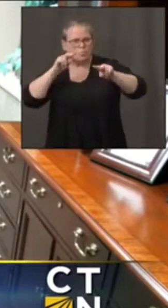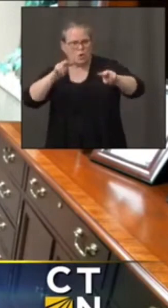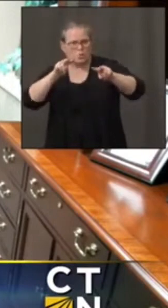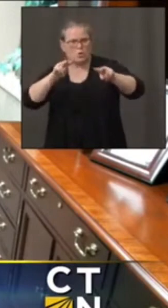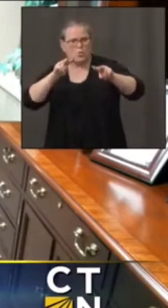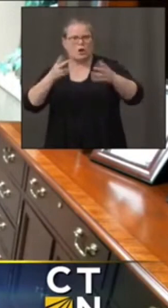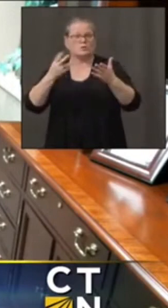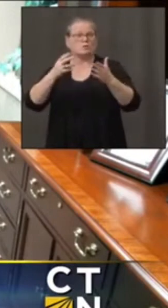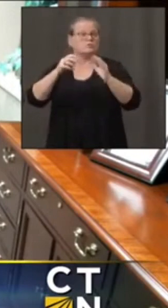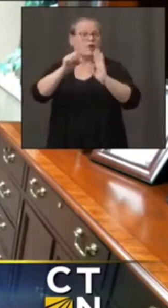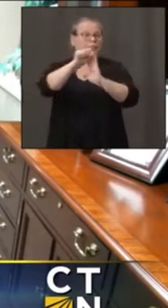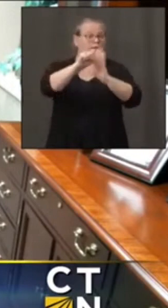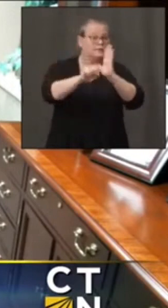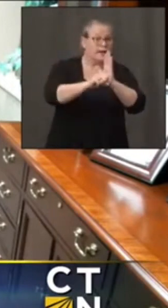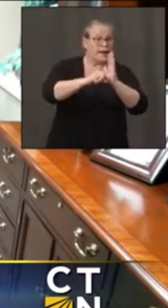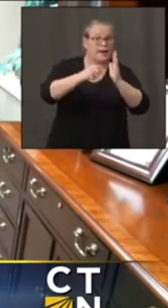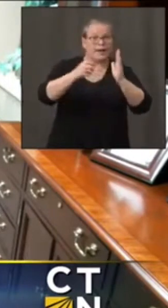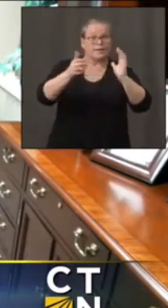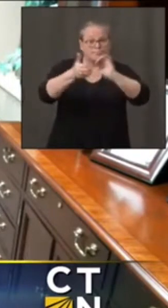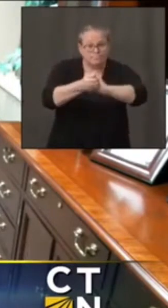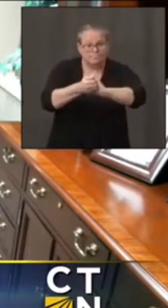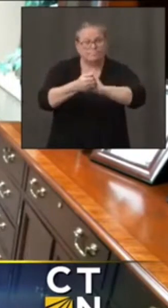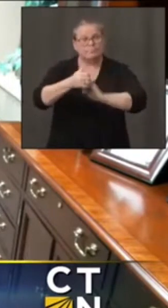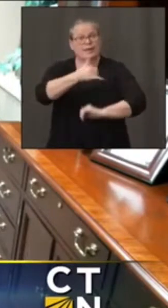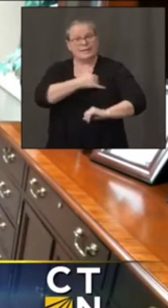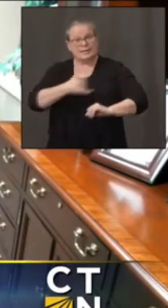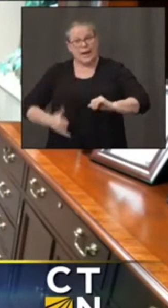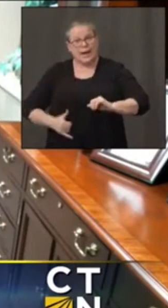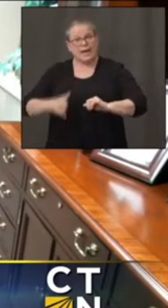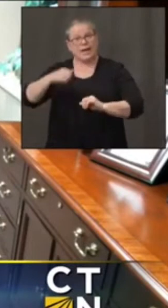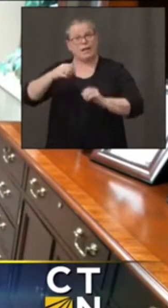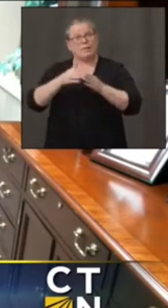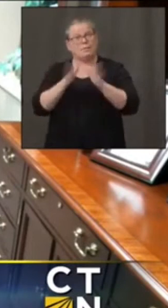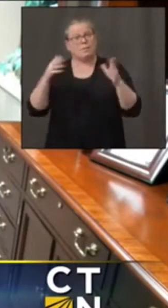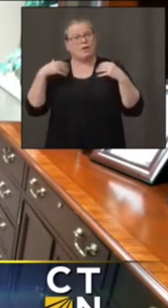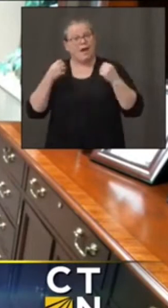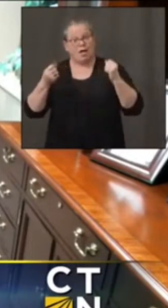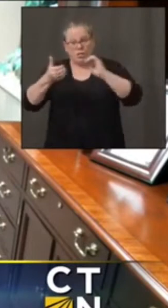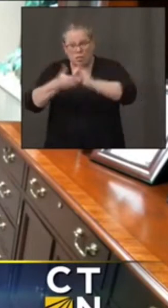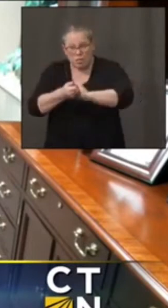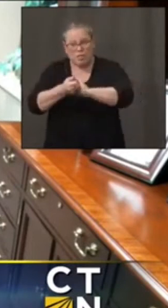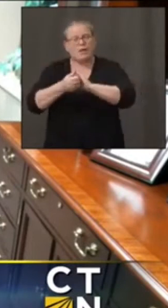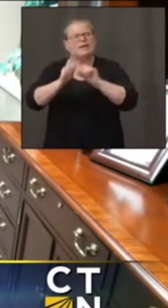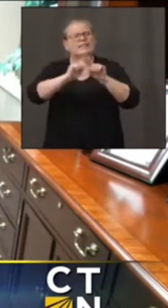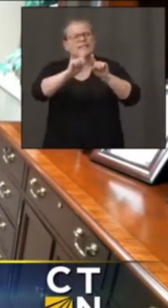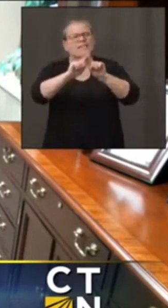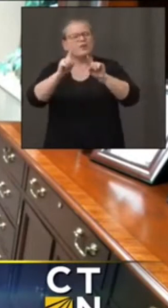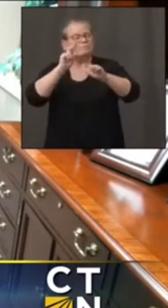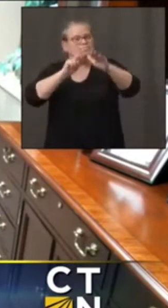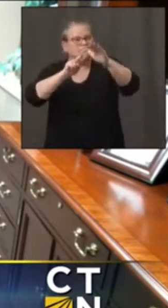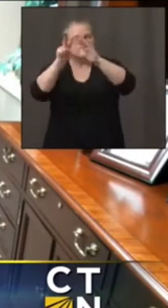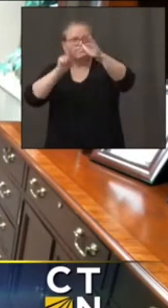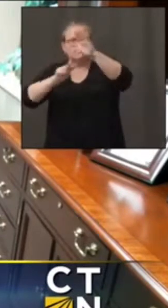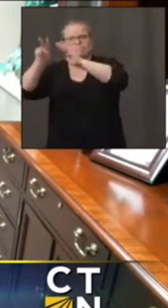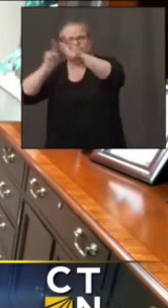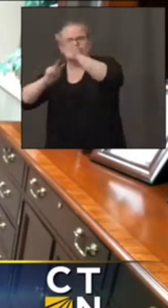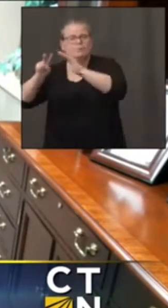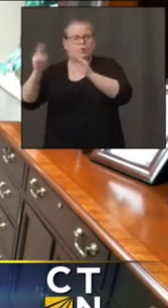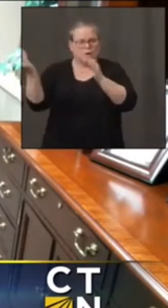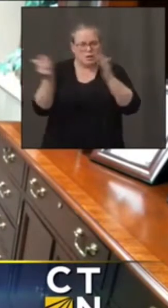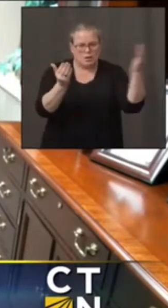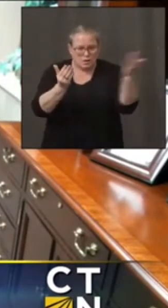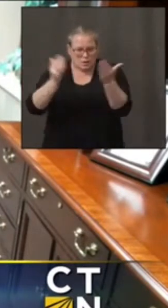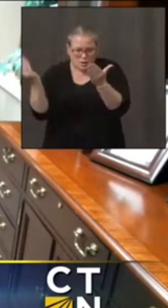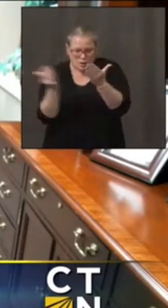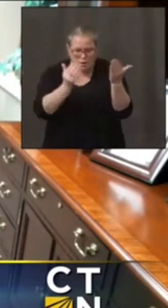Connecticut Hospital Association. We're all putting our models together to refine the assumptions and to